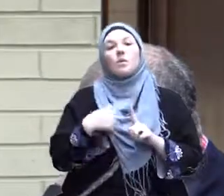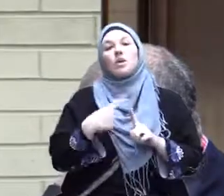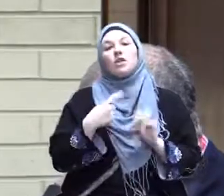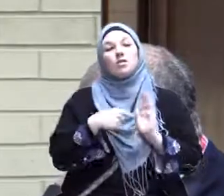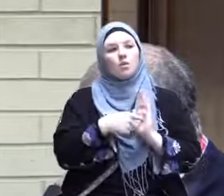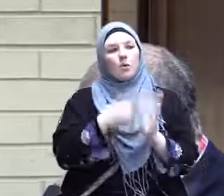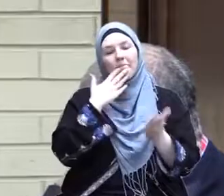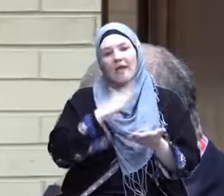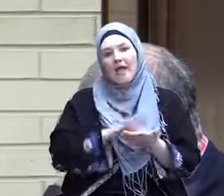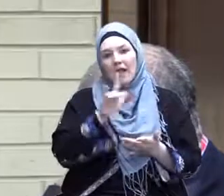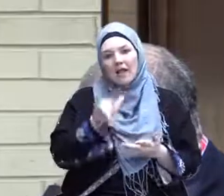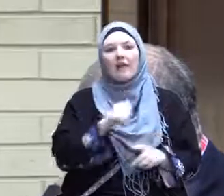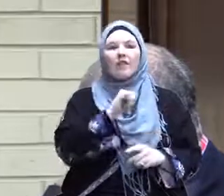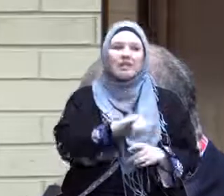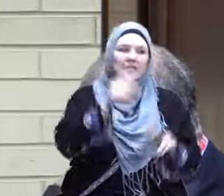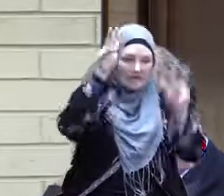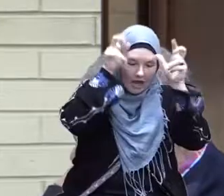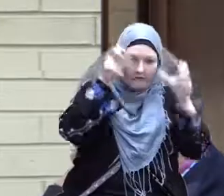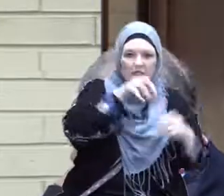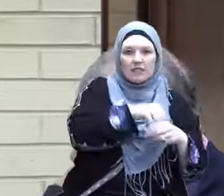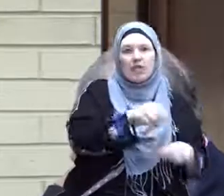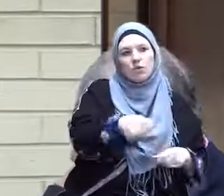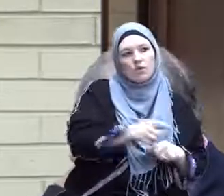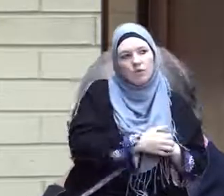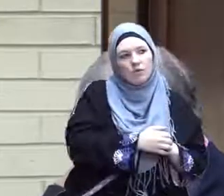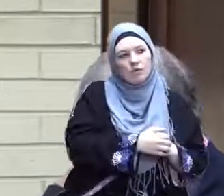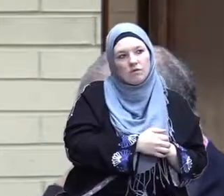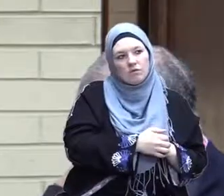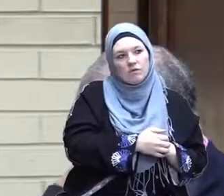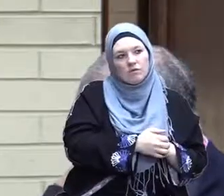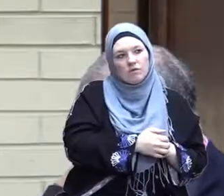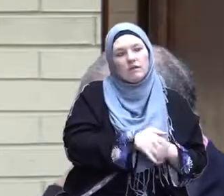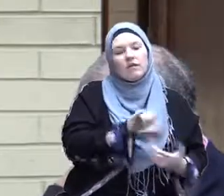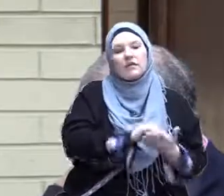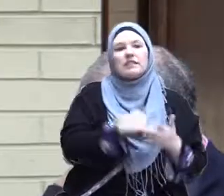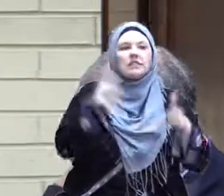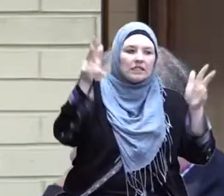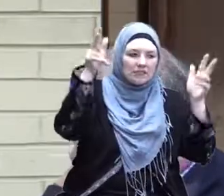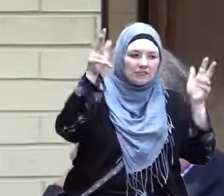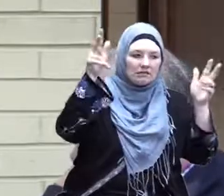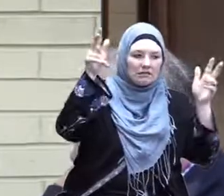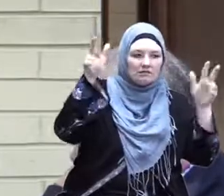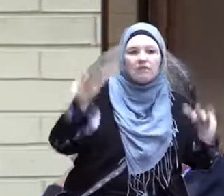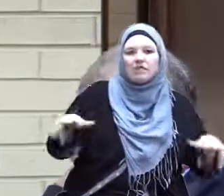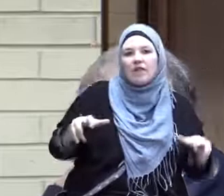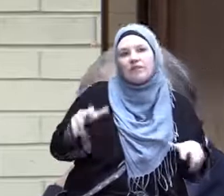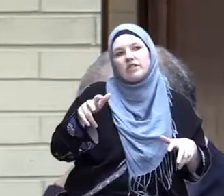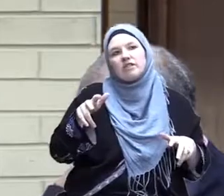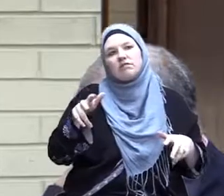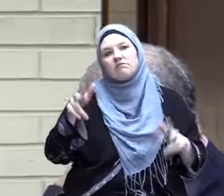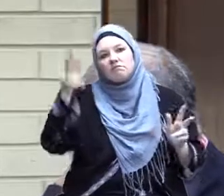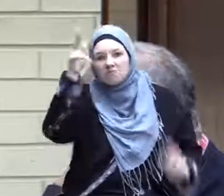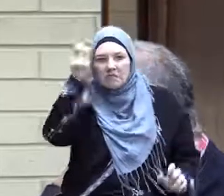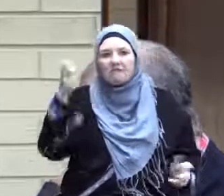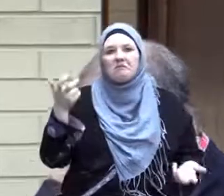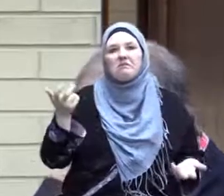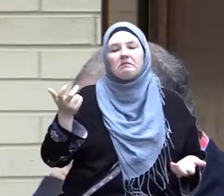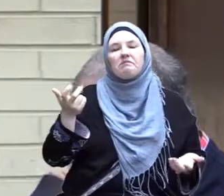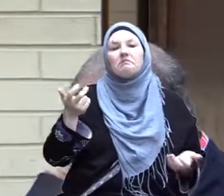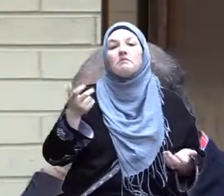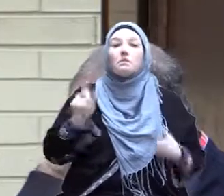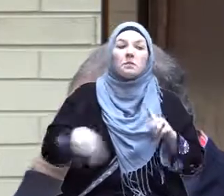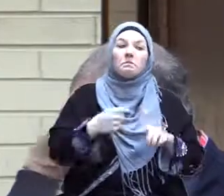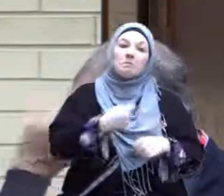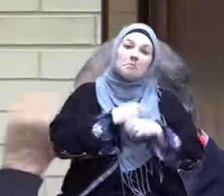them badly, that is the devil inside you. That is what is selfish and evil and wicked. So when we make